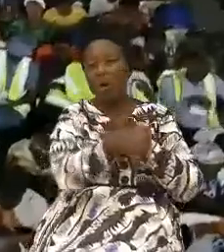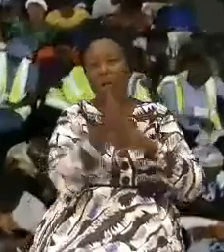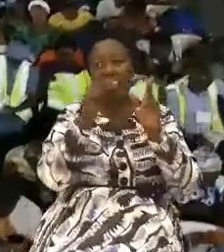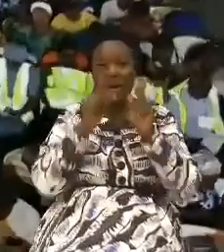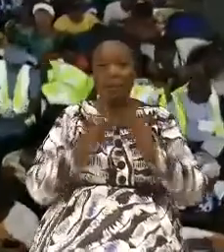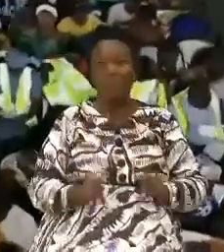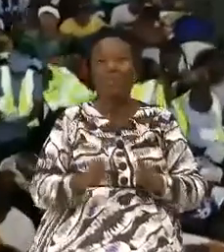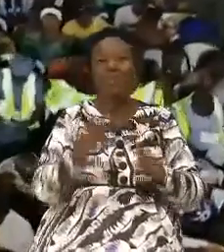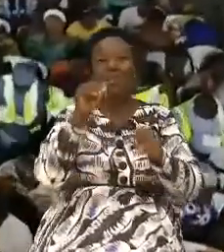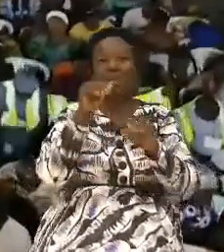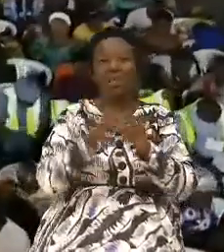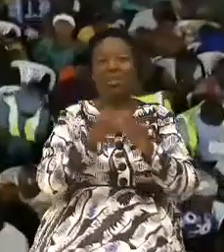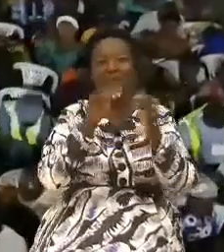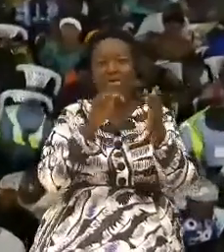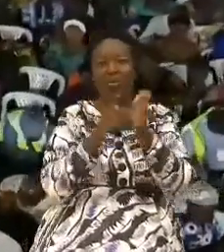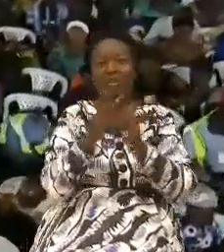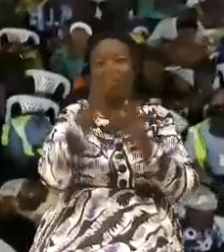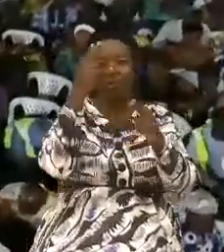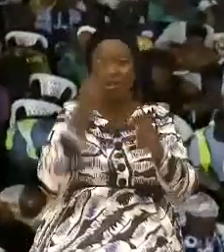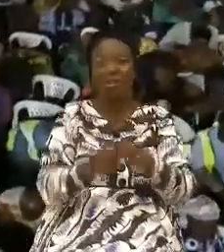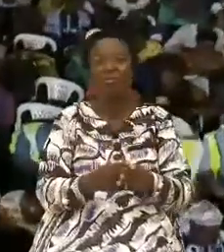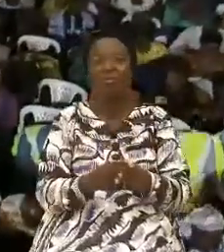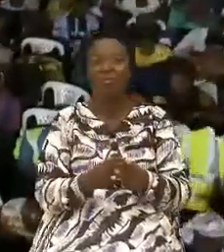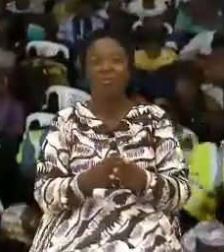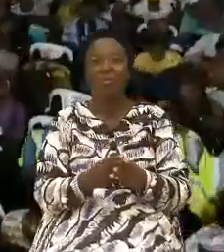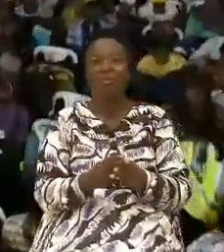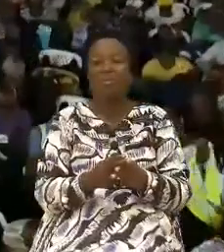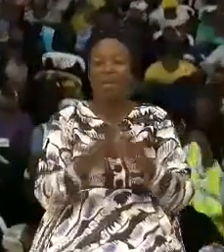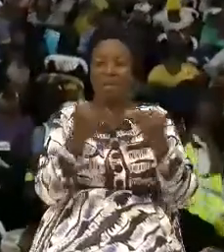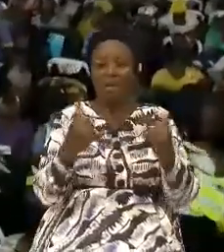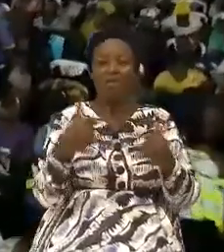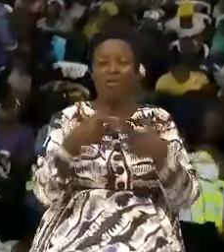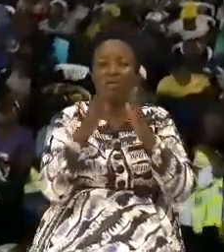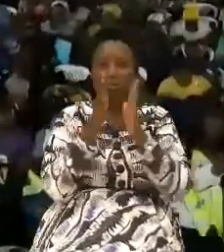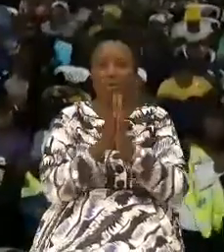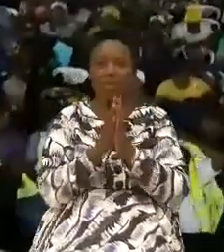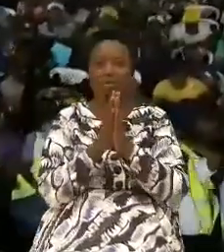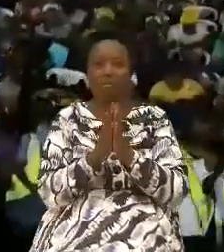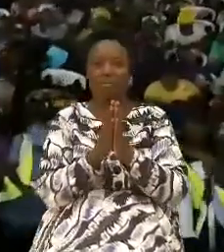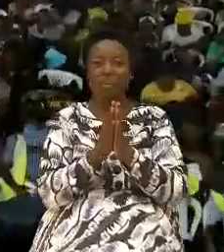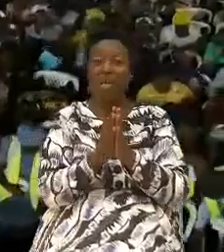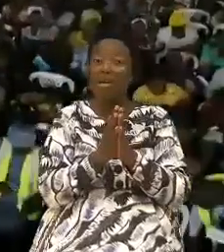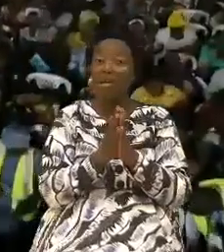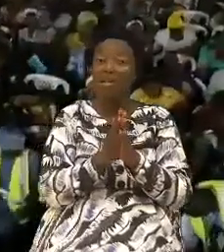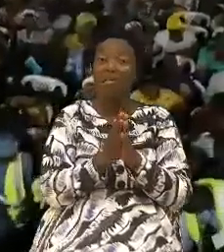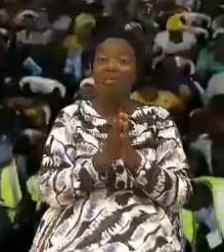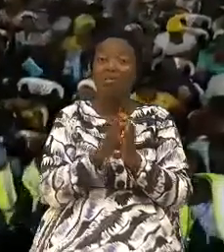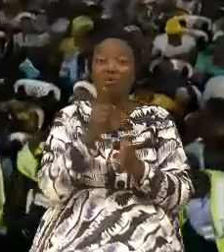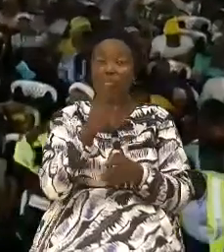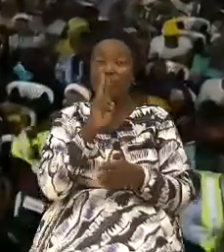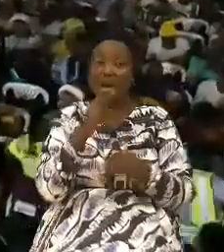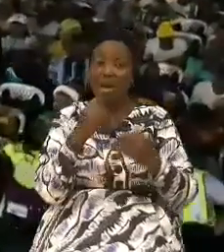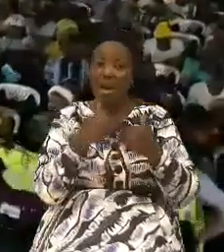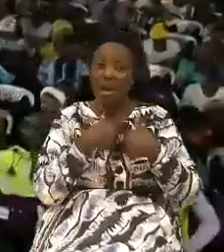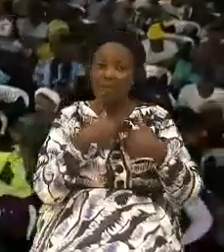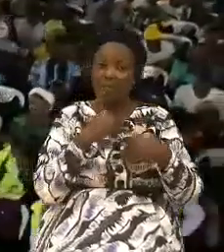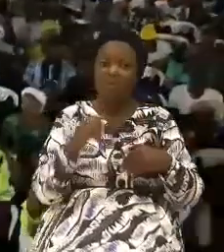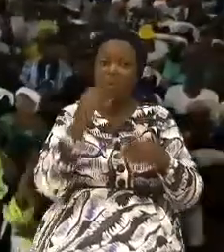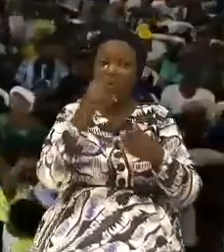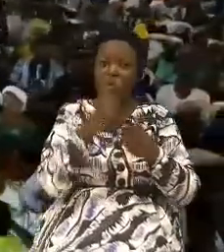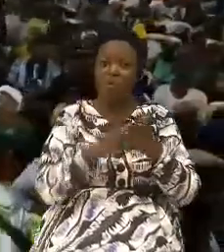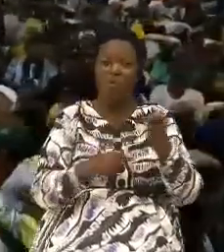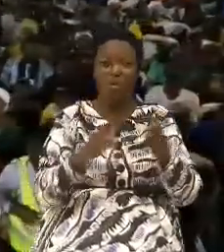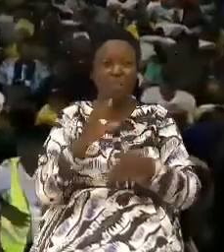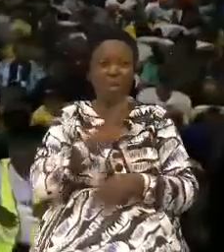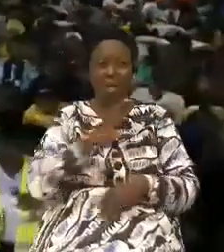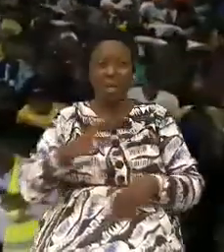in Jesus' name. Heads bowed and eyes closed. You are having what Christ has brought for you.